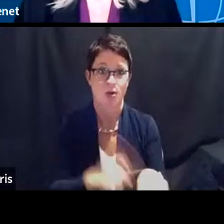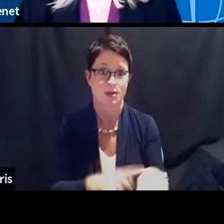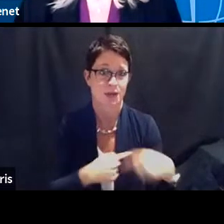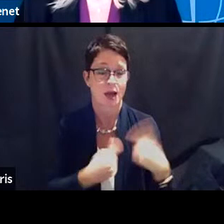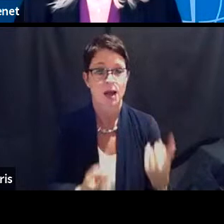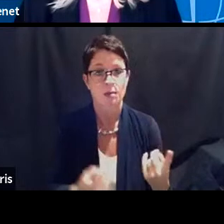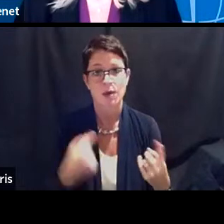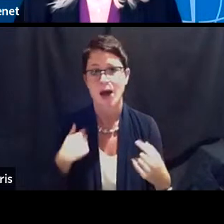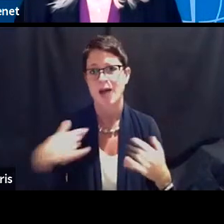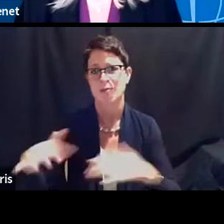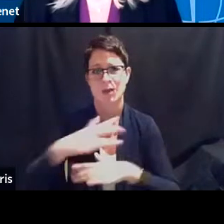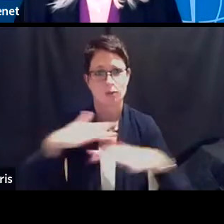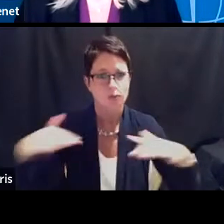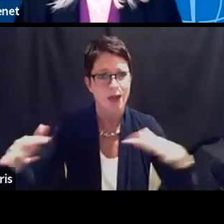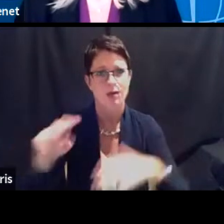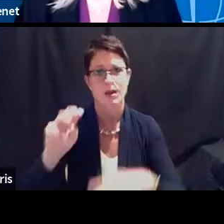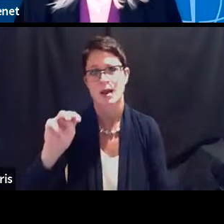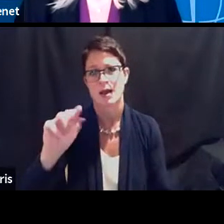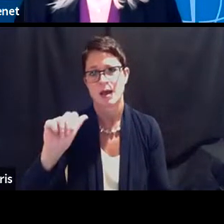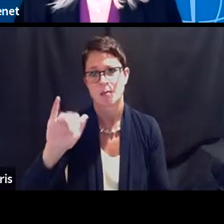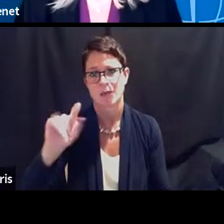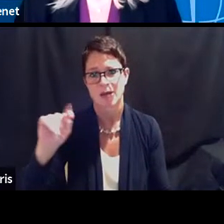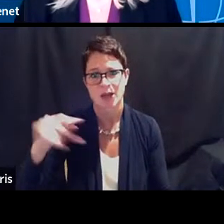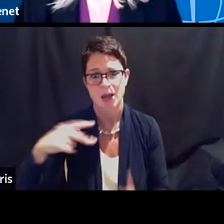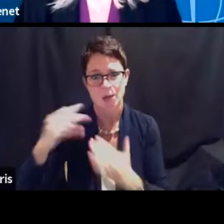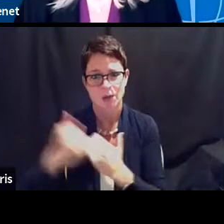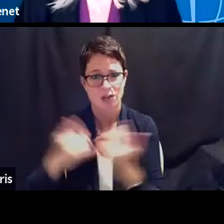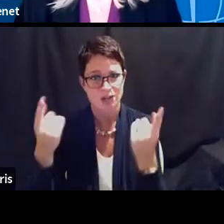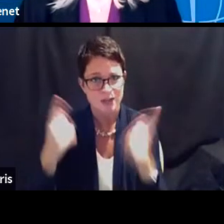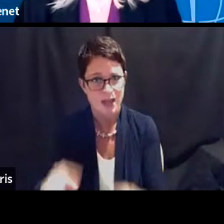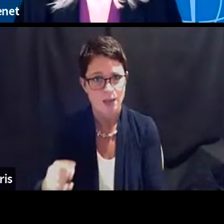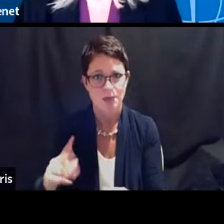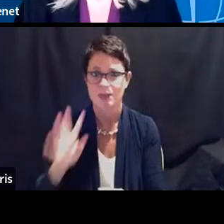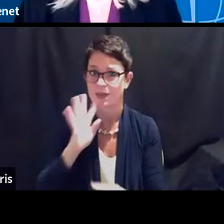been around, and when the Marriott project came, they talked about giving us